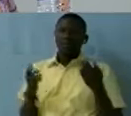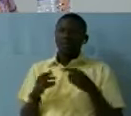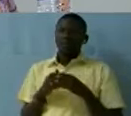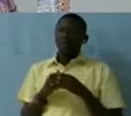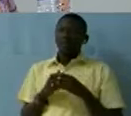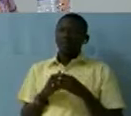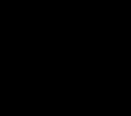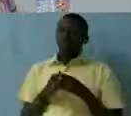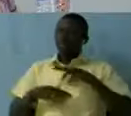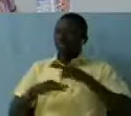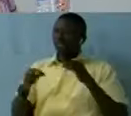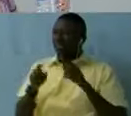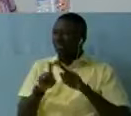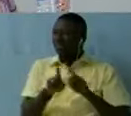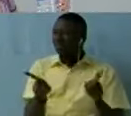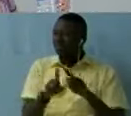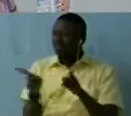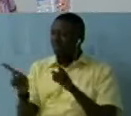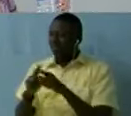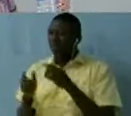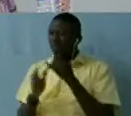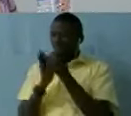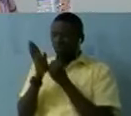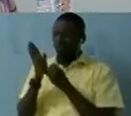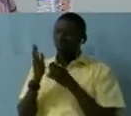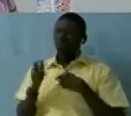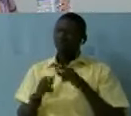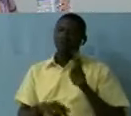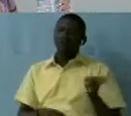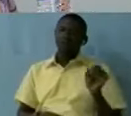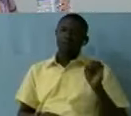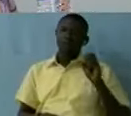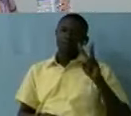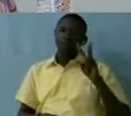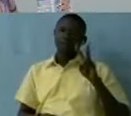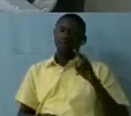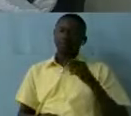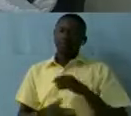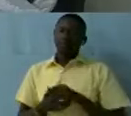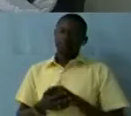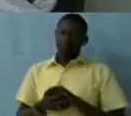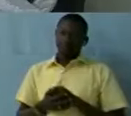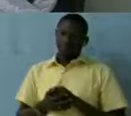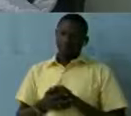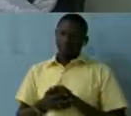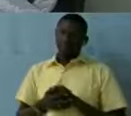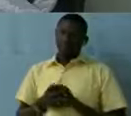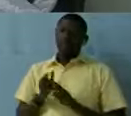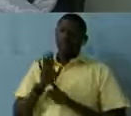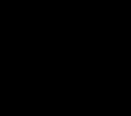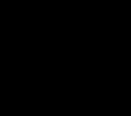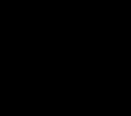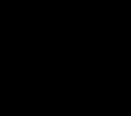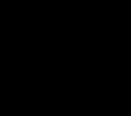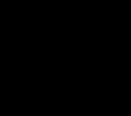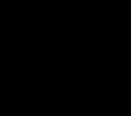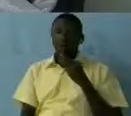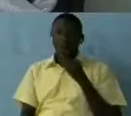interest in the global fund of HIV AIDS? So, kabiri mu kono mu kana o talata. So, when the amount of